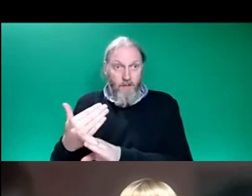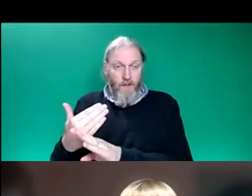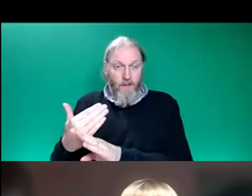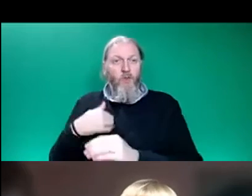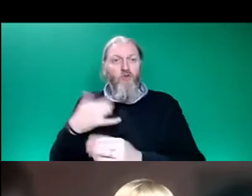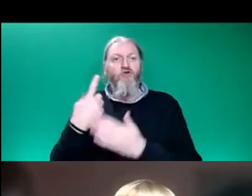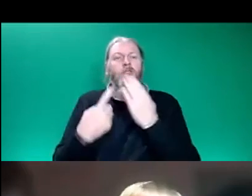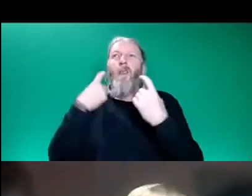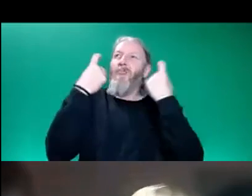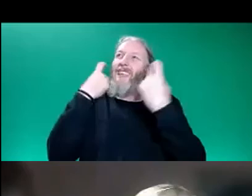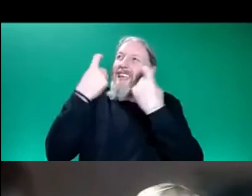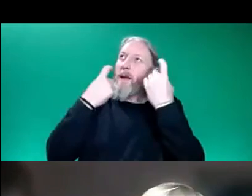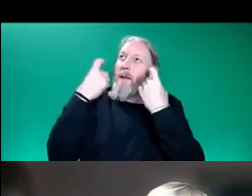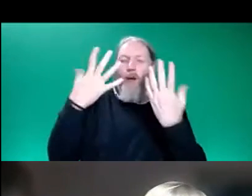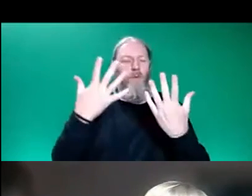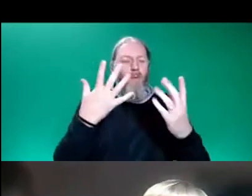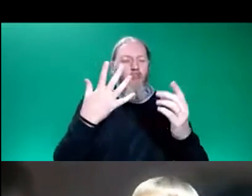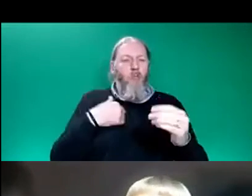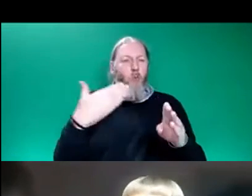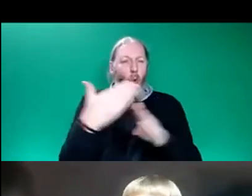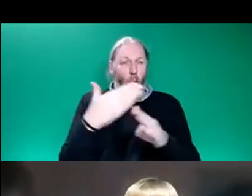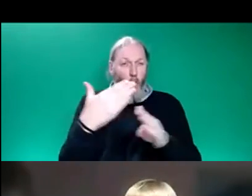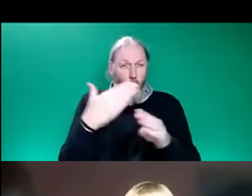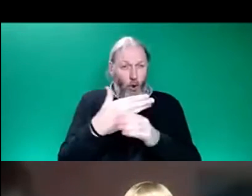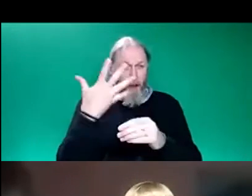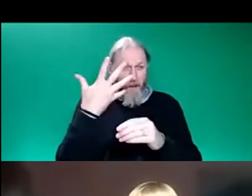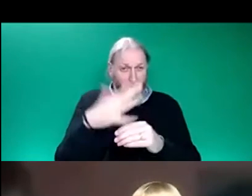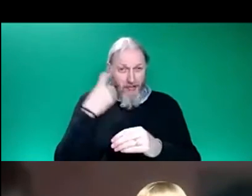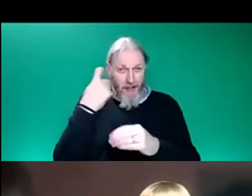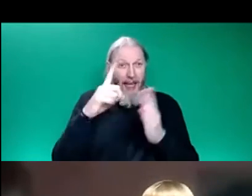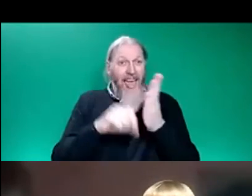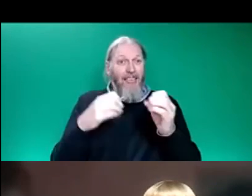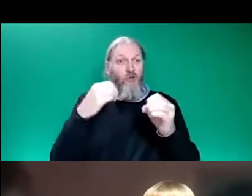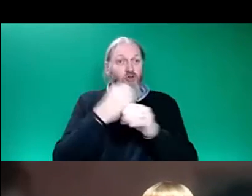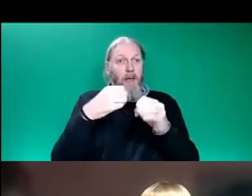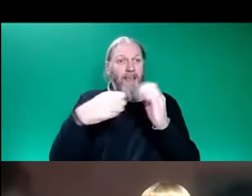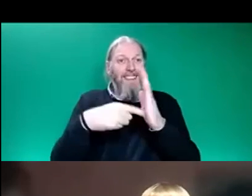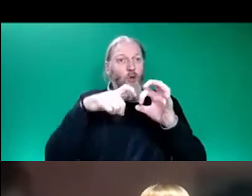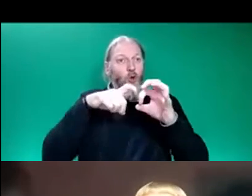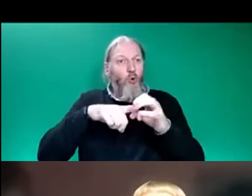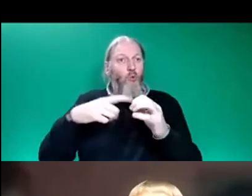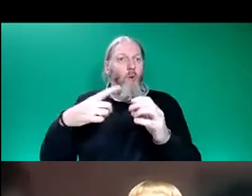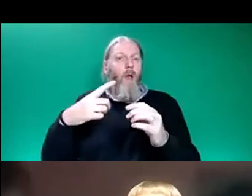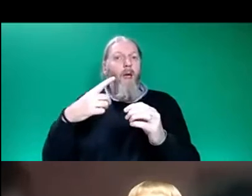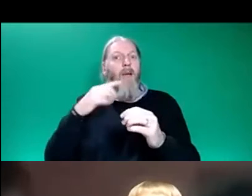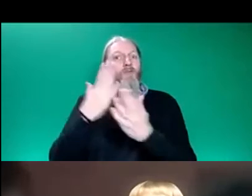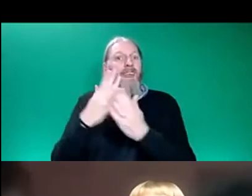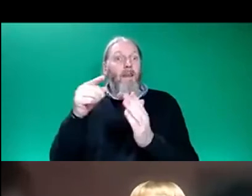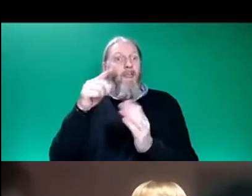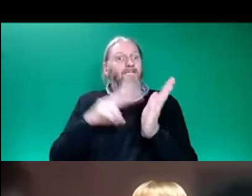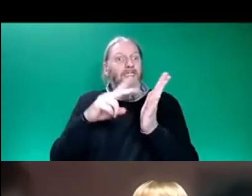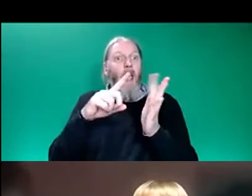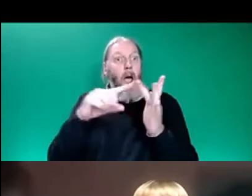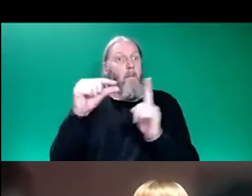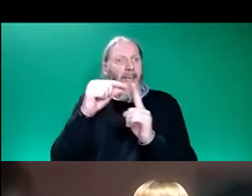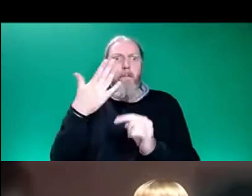work that has happened around gender, sexuality and identity within VIP has been really significant. Would you like me to share my thoughts and